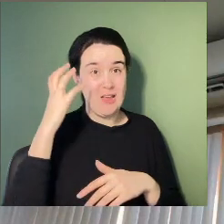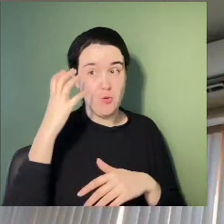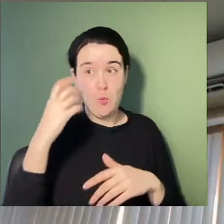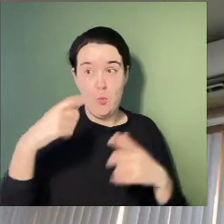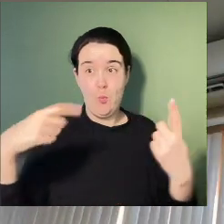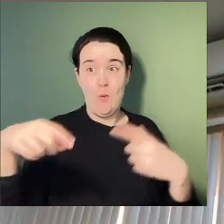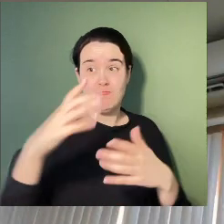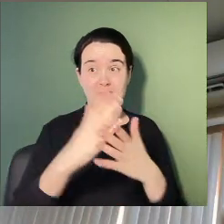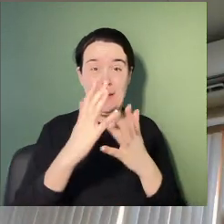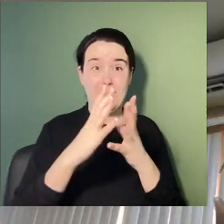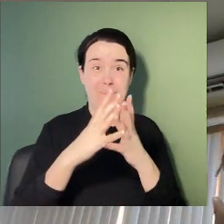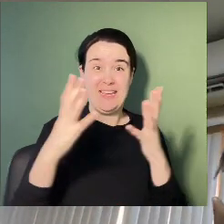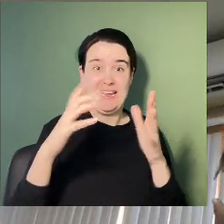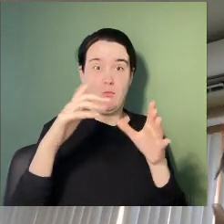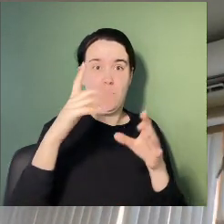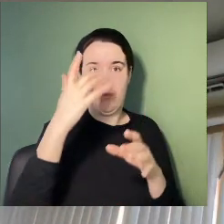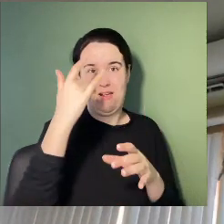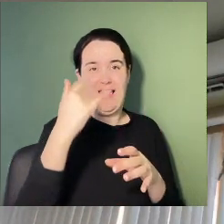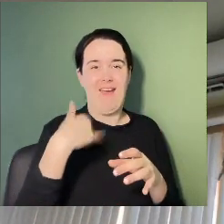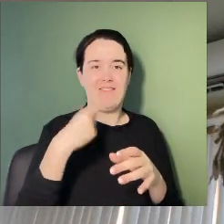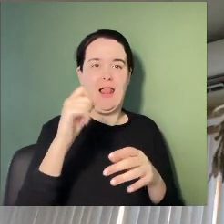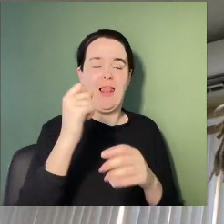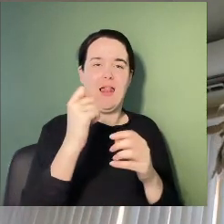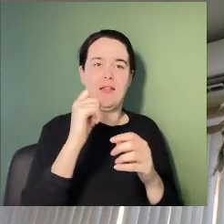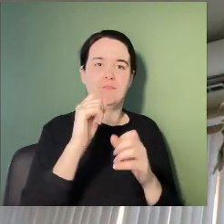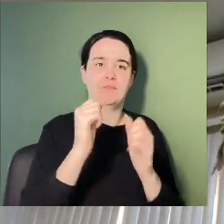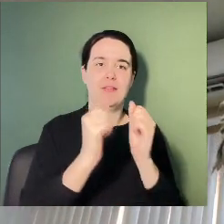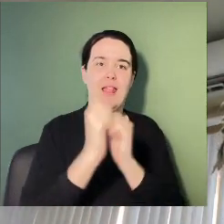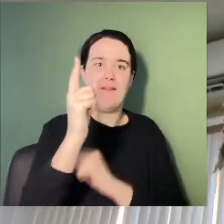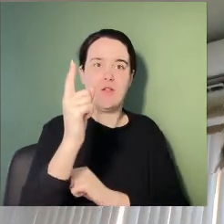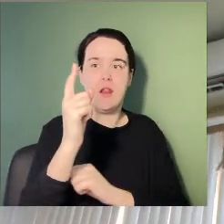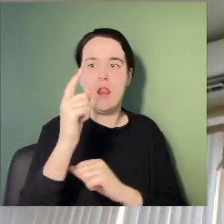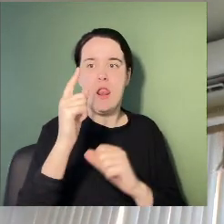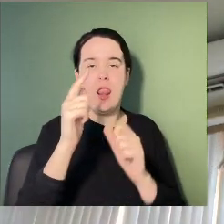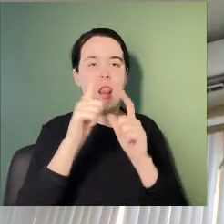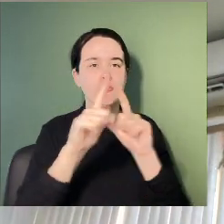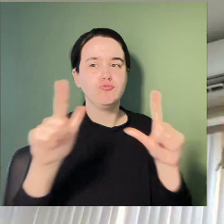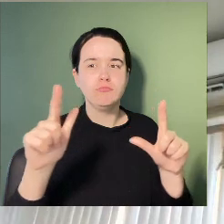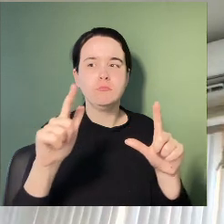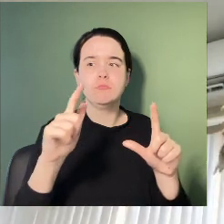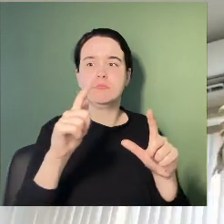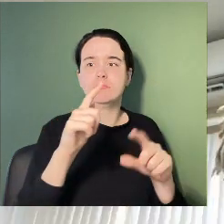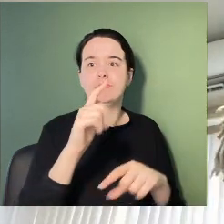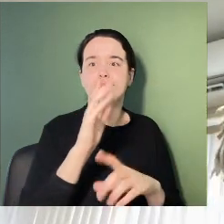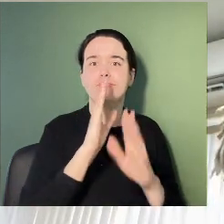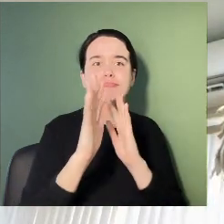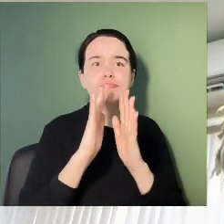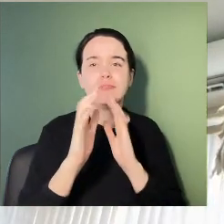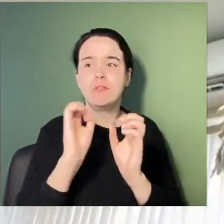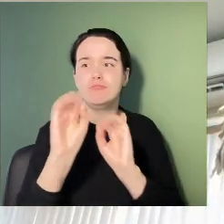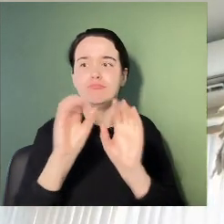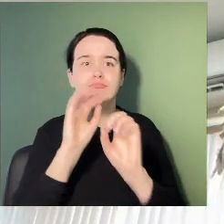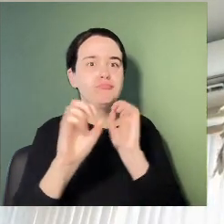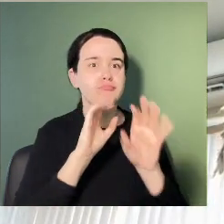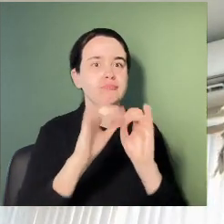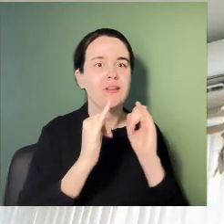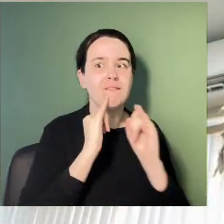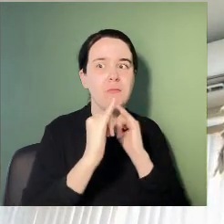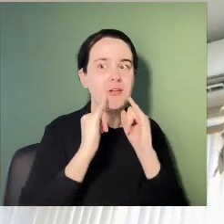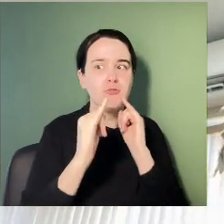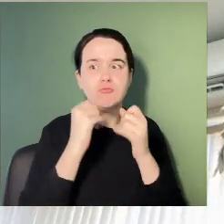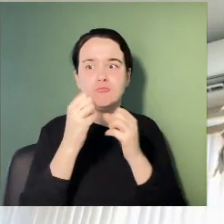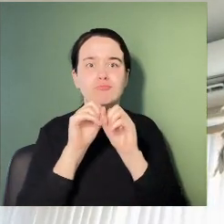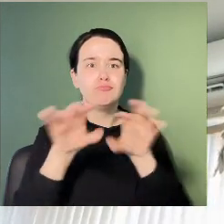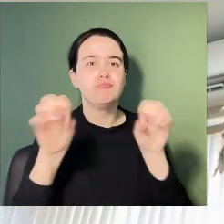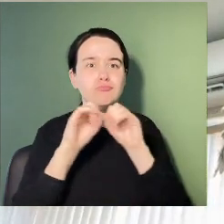official languages. Community radio is really important for disseminating information to